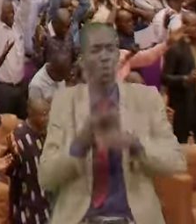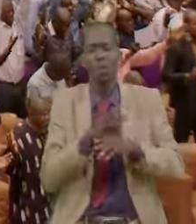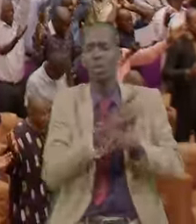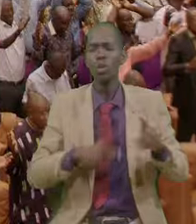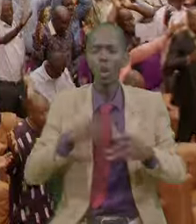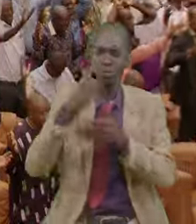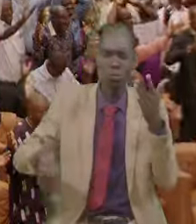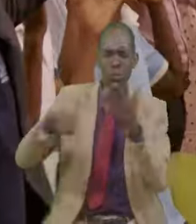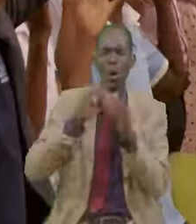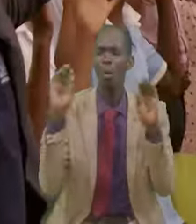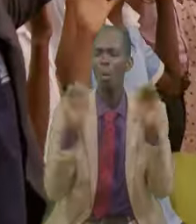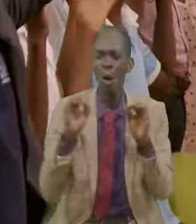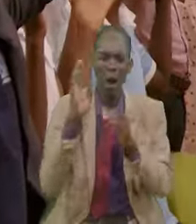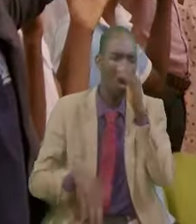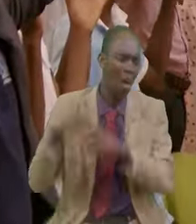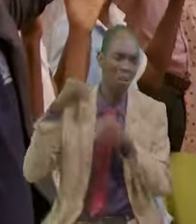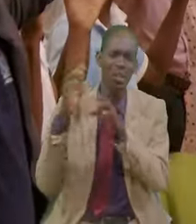in Jesus' name.